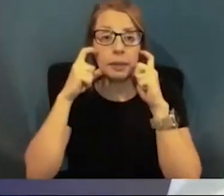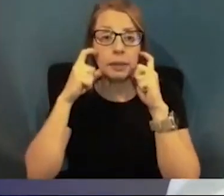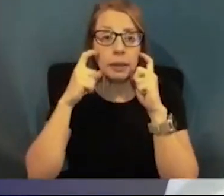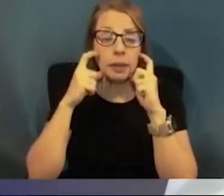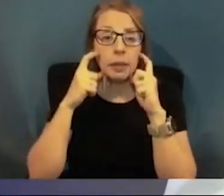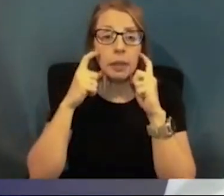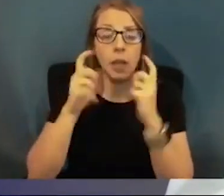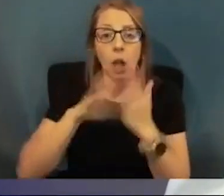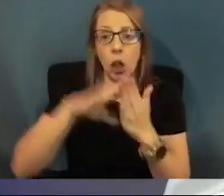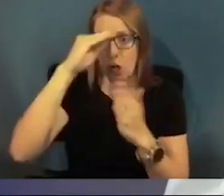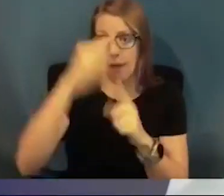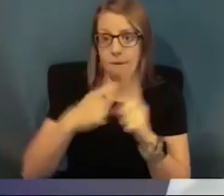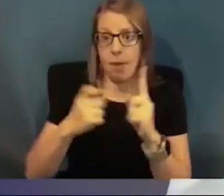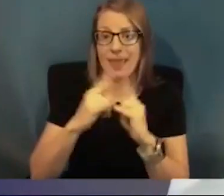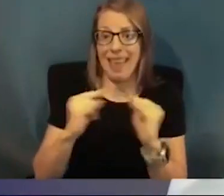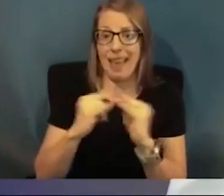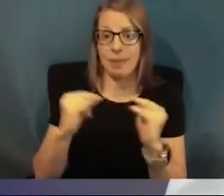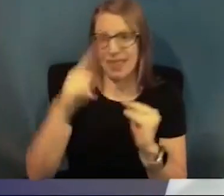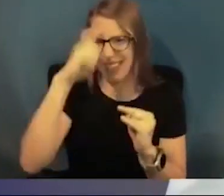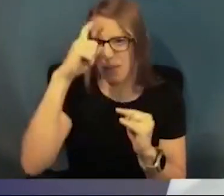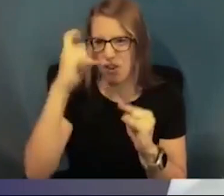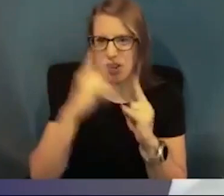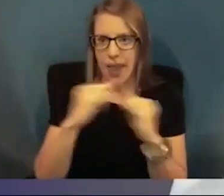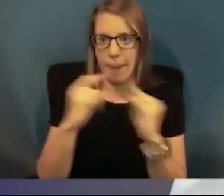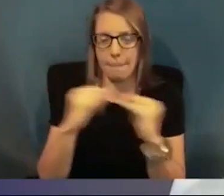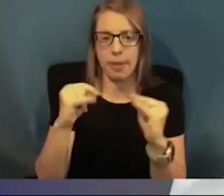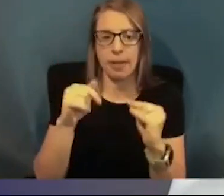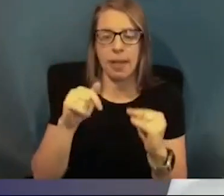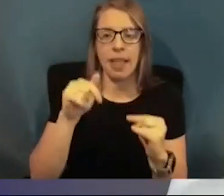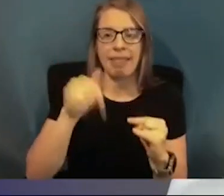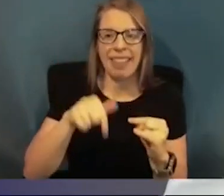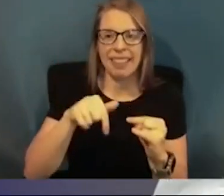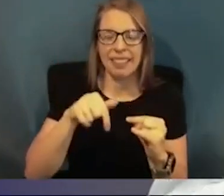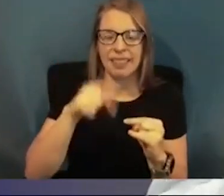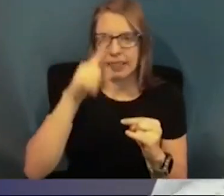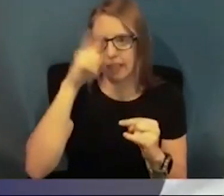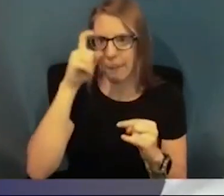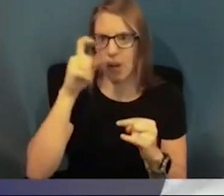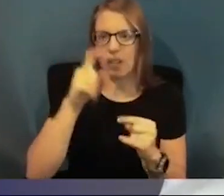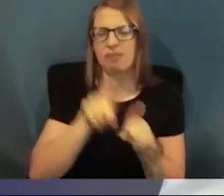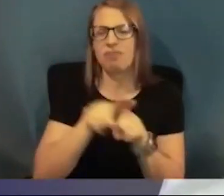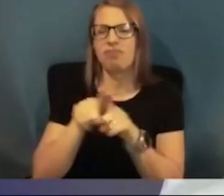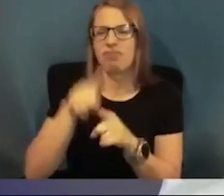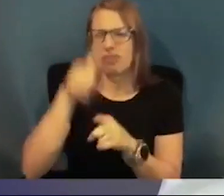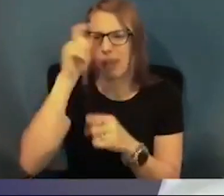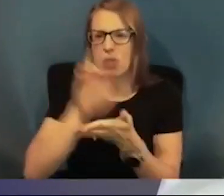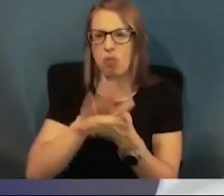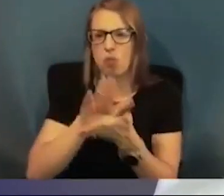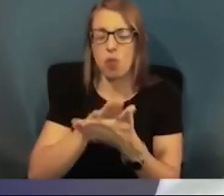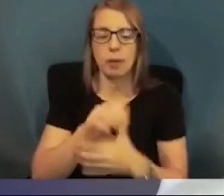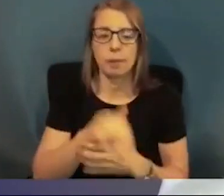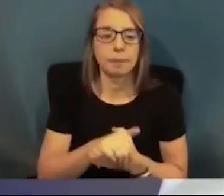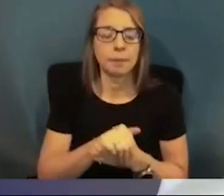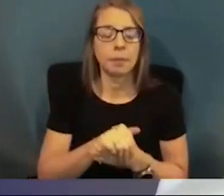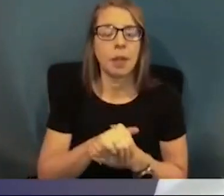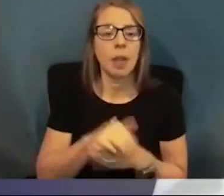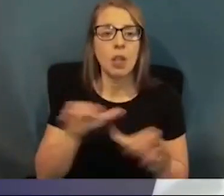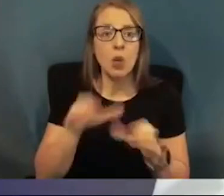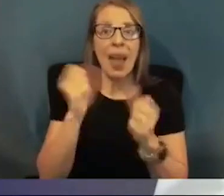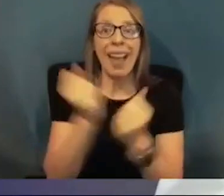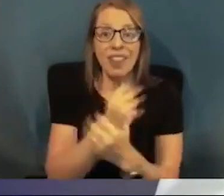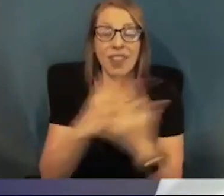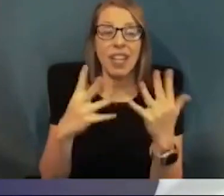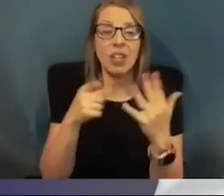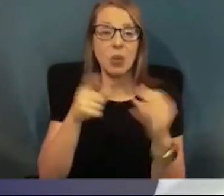summer, summer camps and some summer schools, is that even when you really, really do everything you can to try to